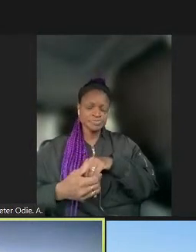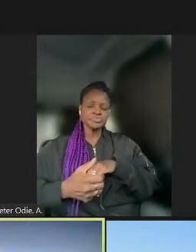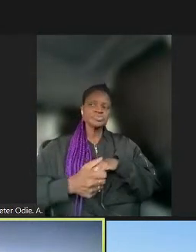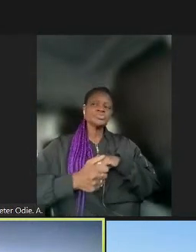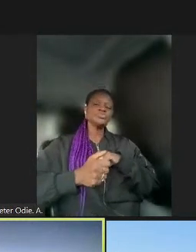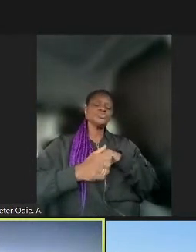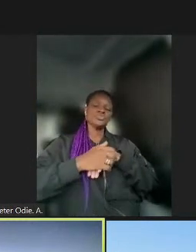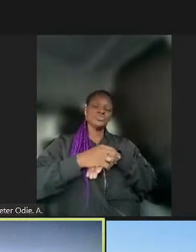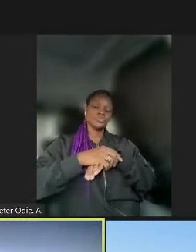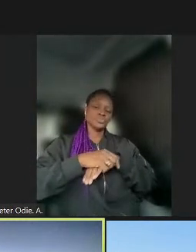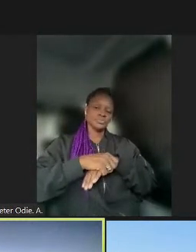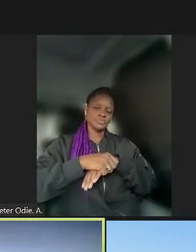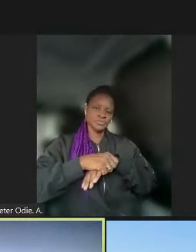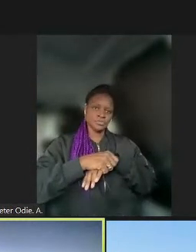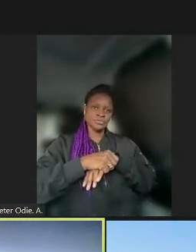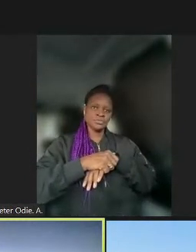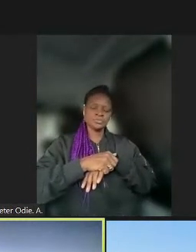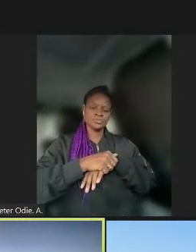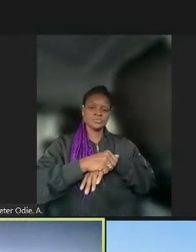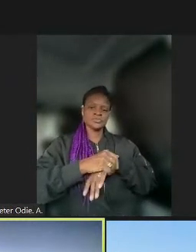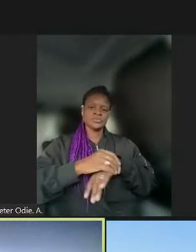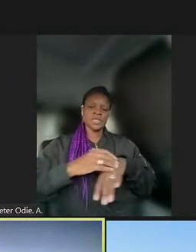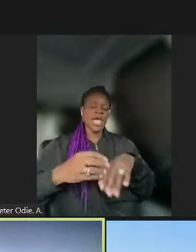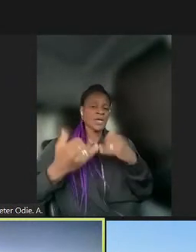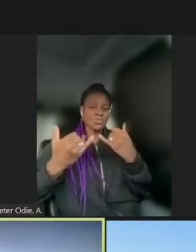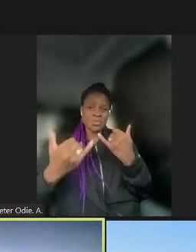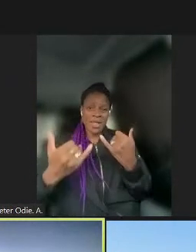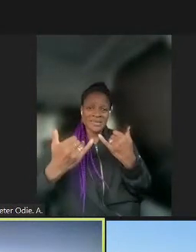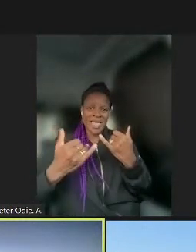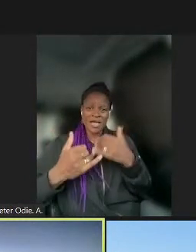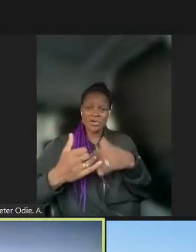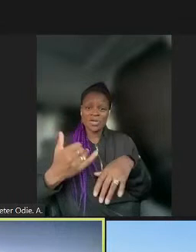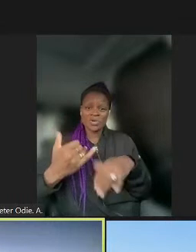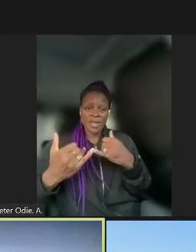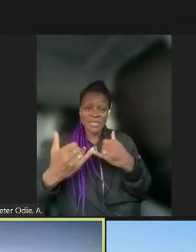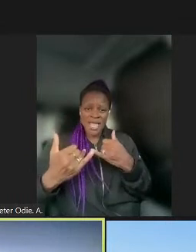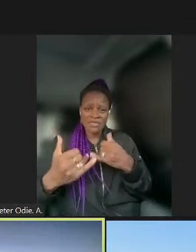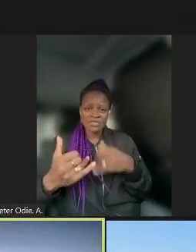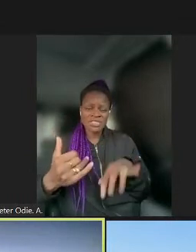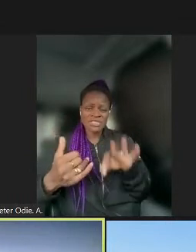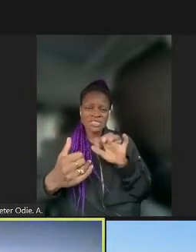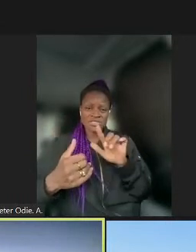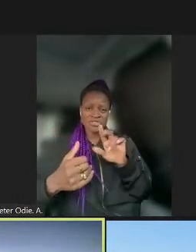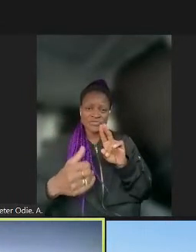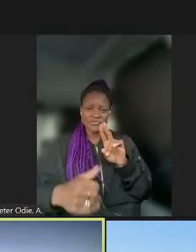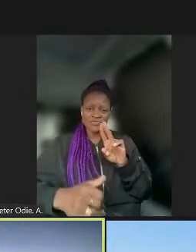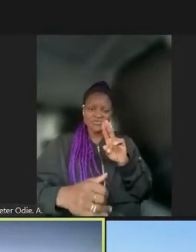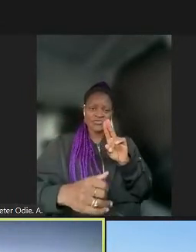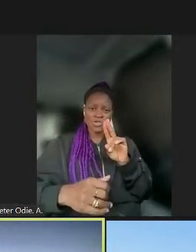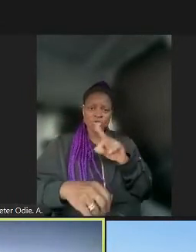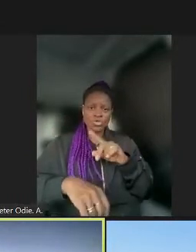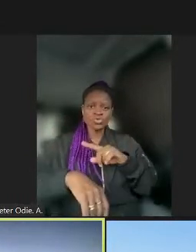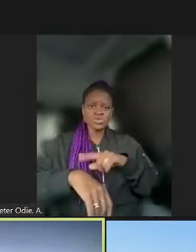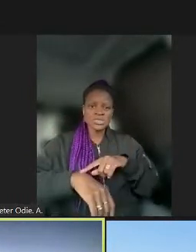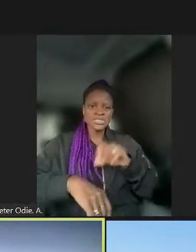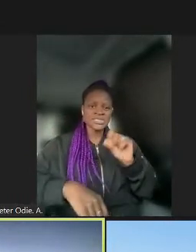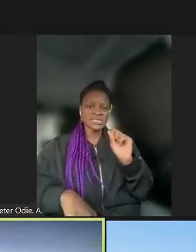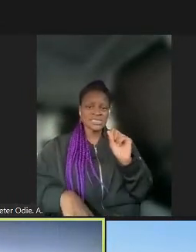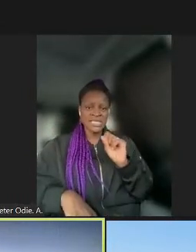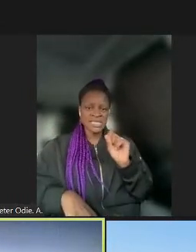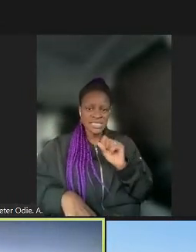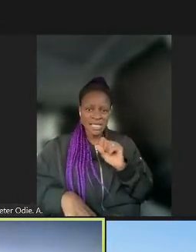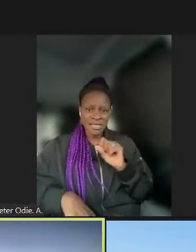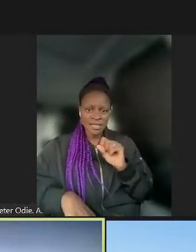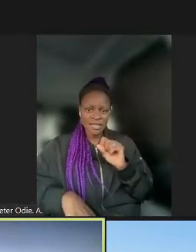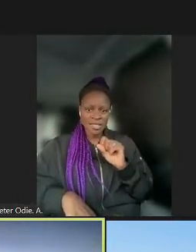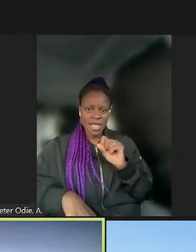are in the midst of the influenza season now. And if you haven't gotten your flu shot, that's another really important